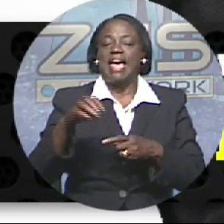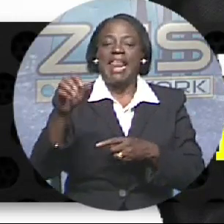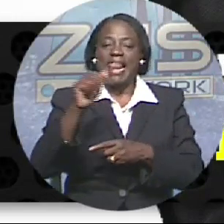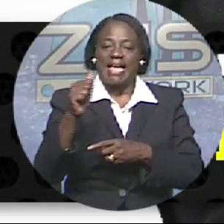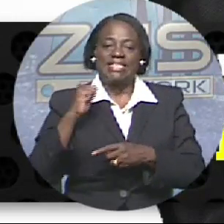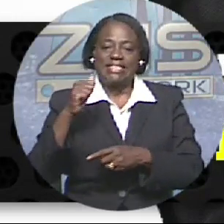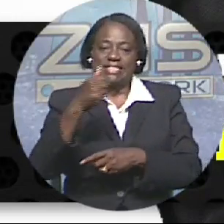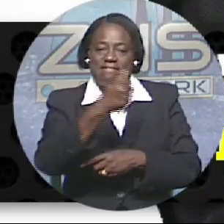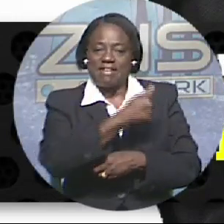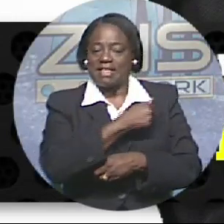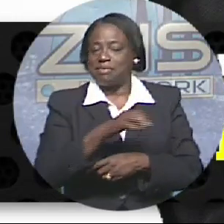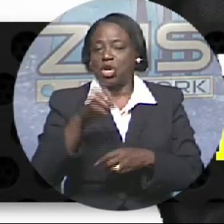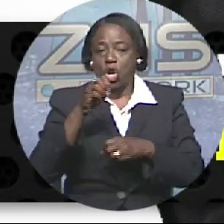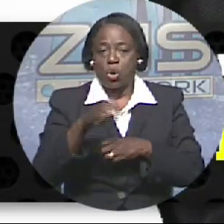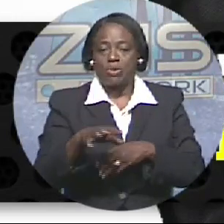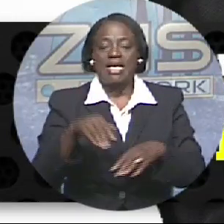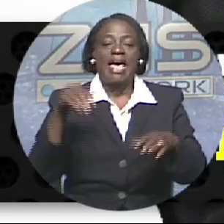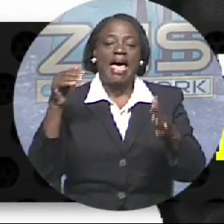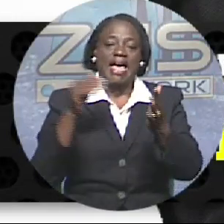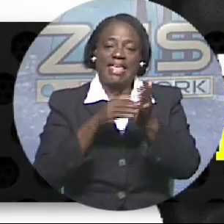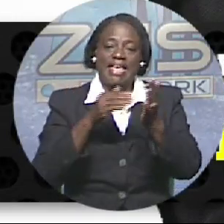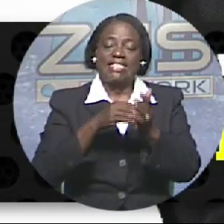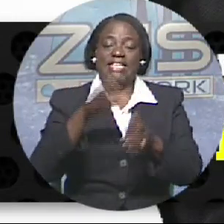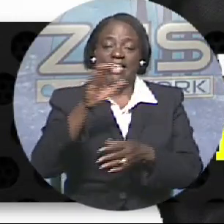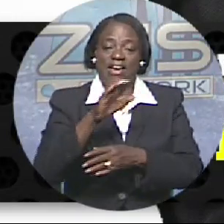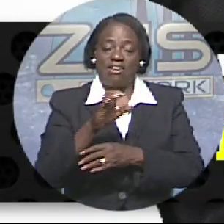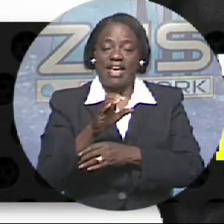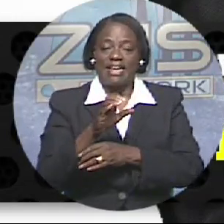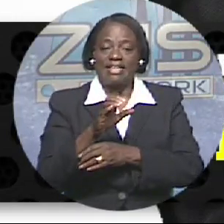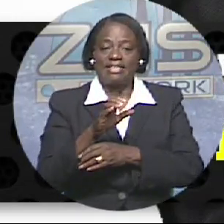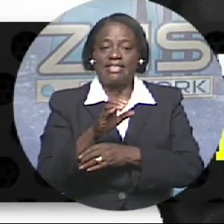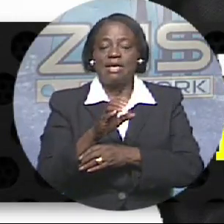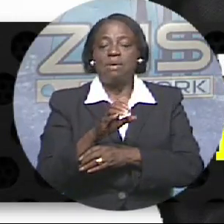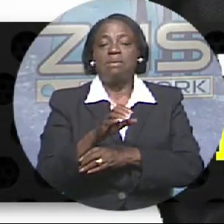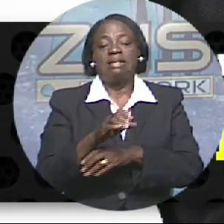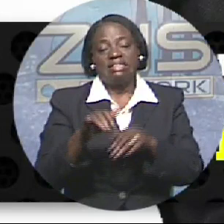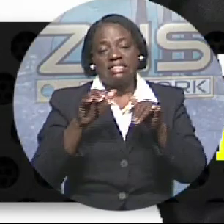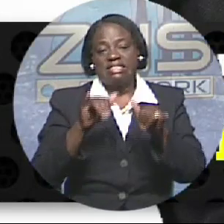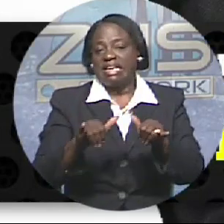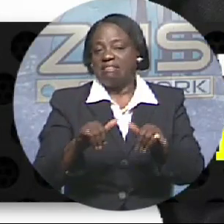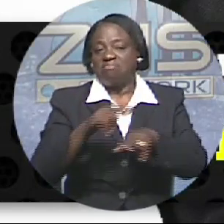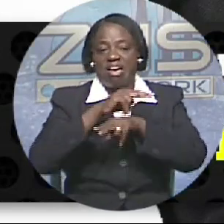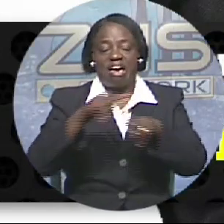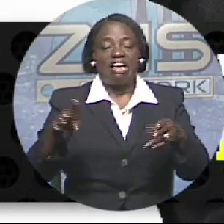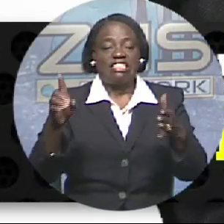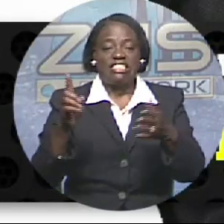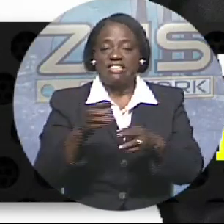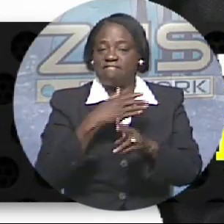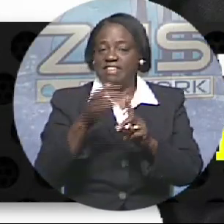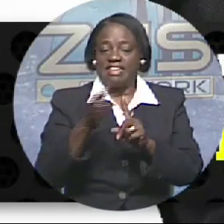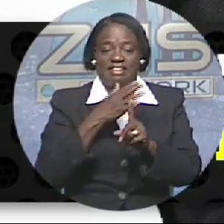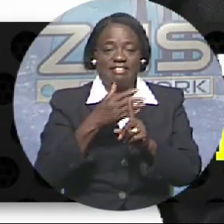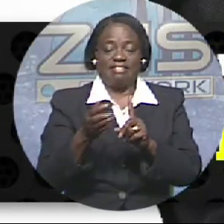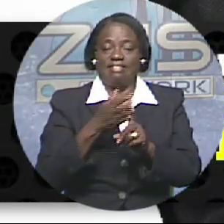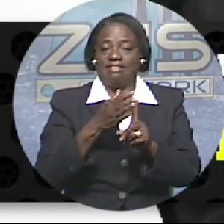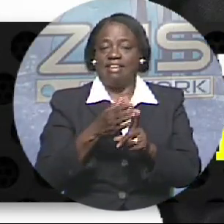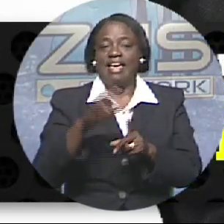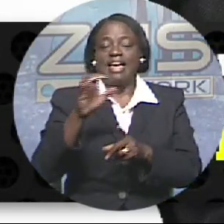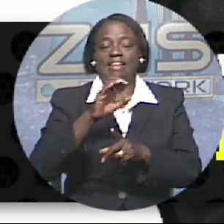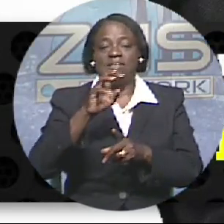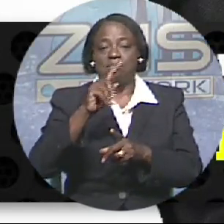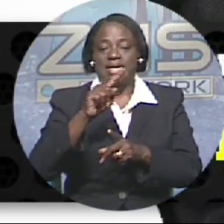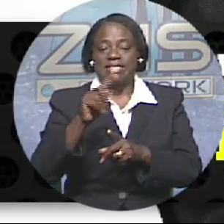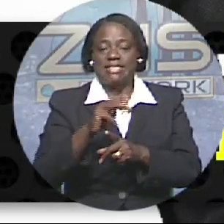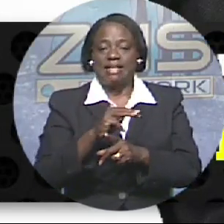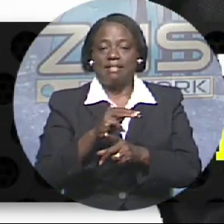they're going to lose again against the Carolina Panthers, who are going to remain undefeated on the season, 13-0. Cleveland with Johnny Manziel